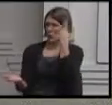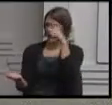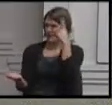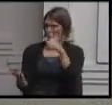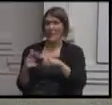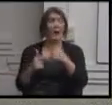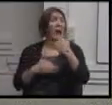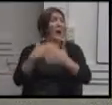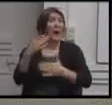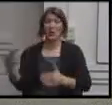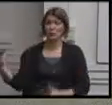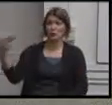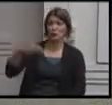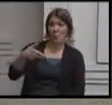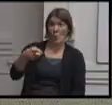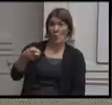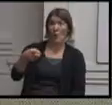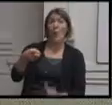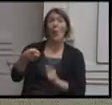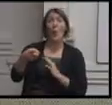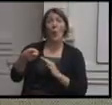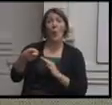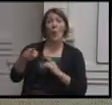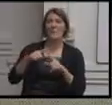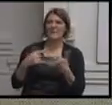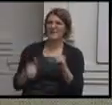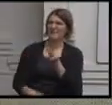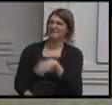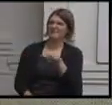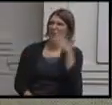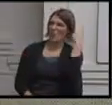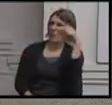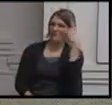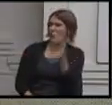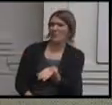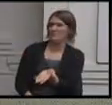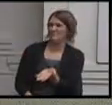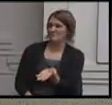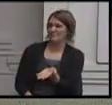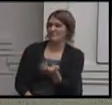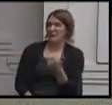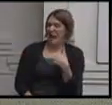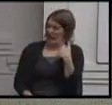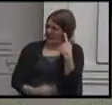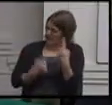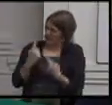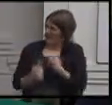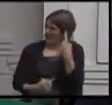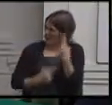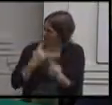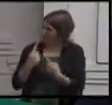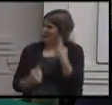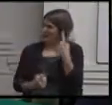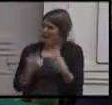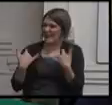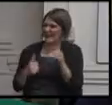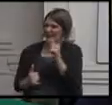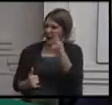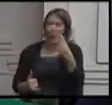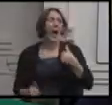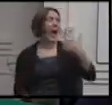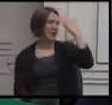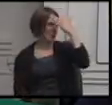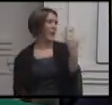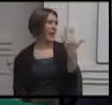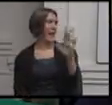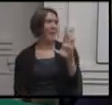you came on board, I still didn't know where it was going to go. I'm glad we did it. Still don't. No, I do. I do know where